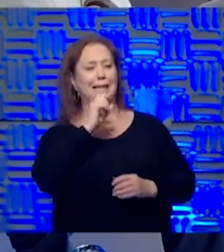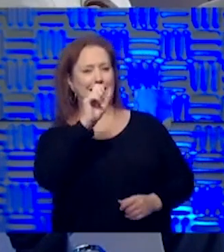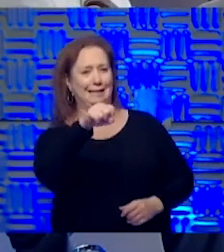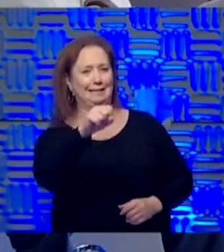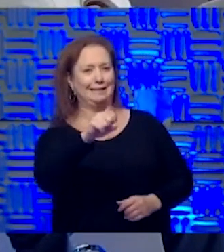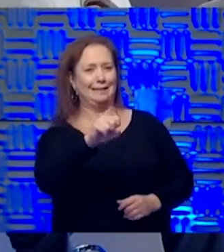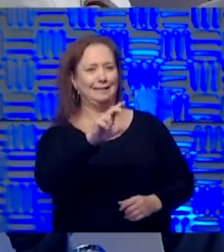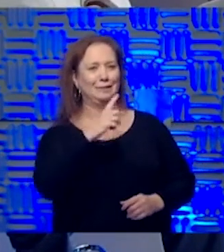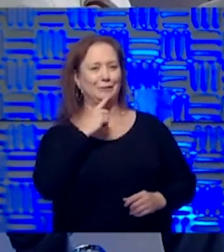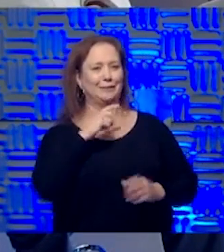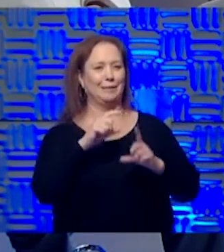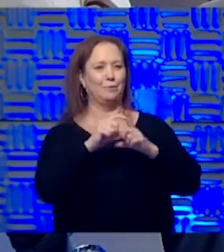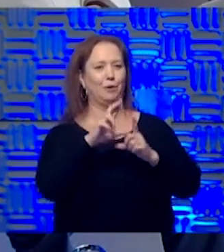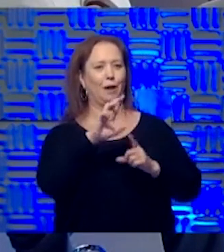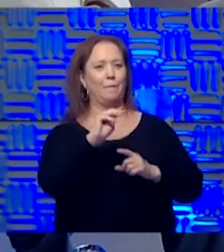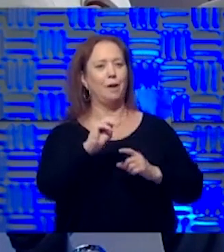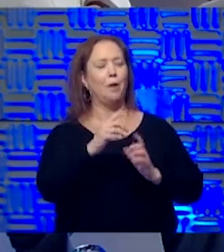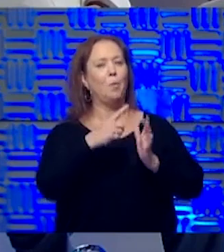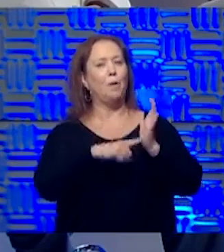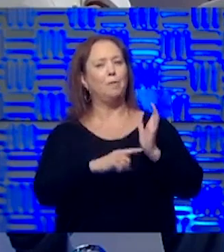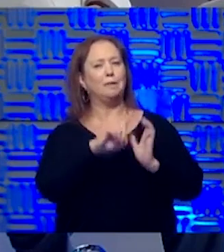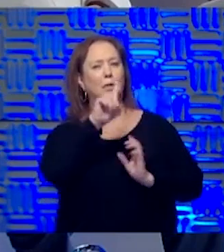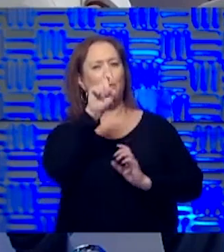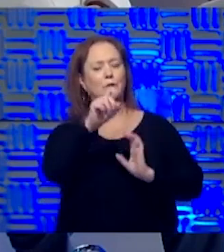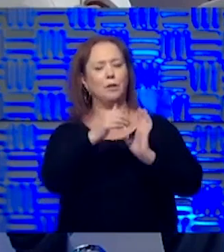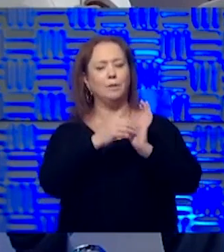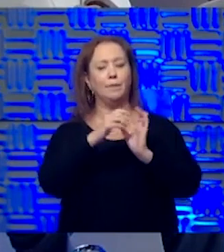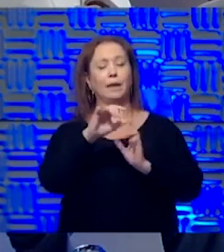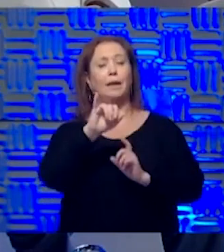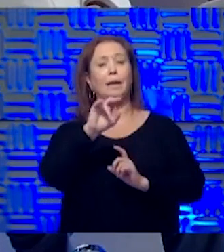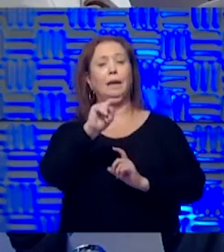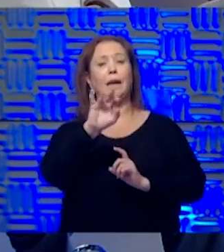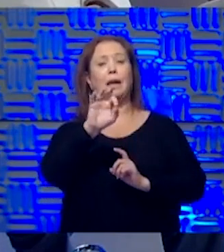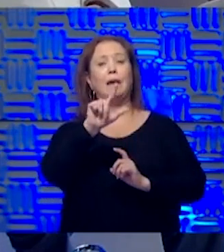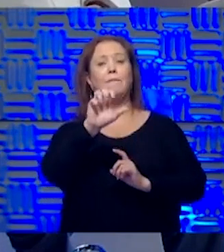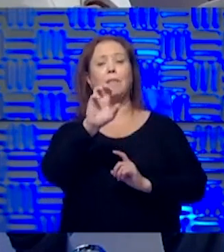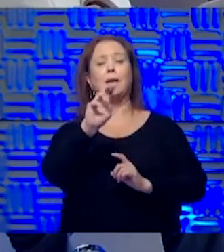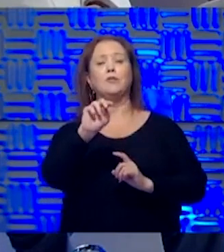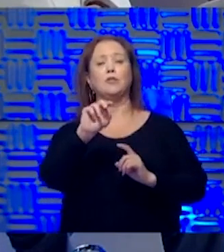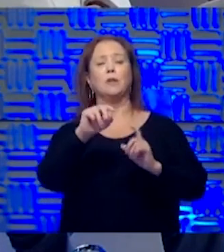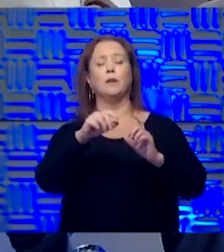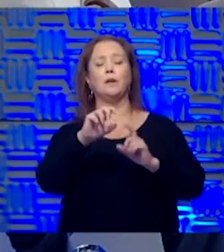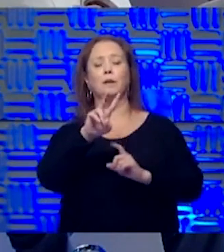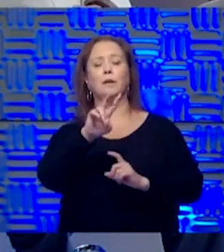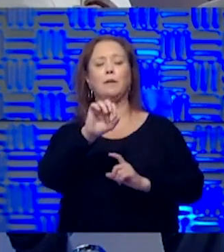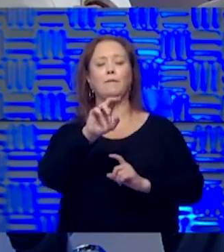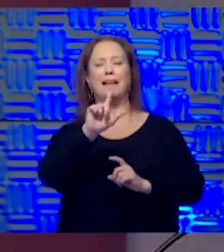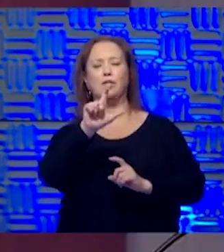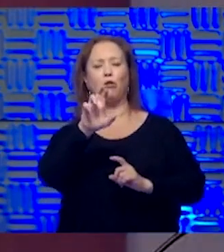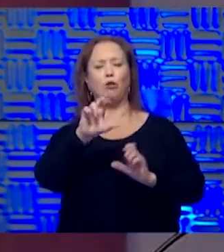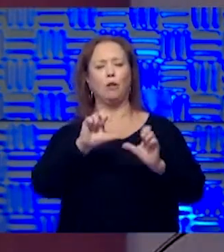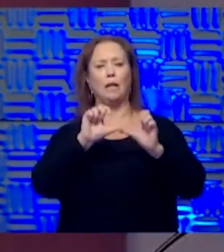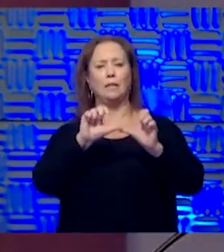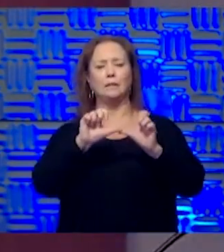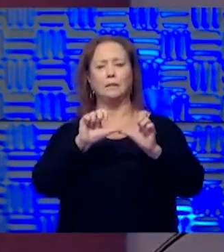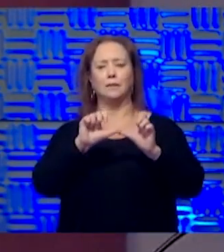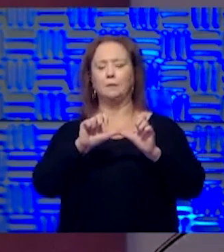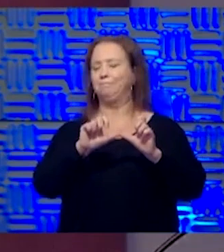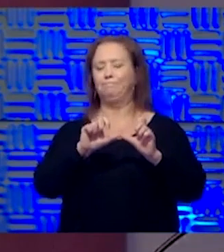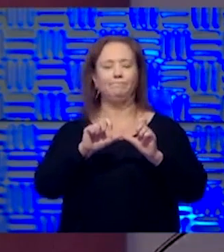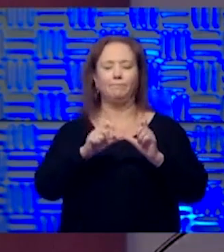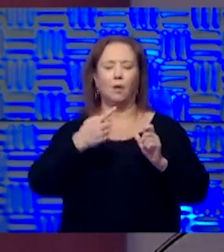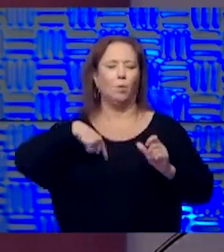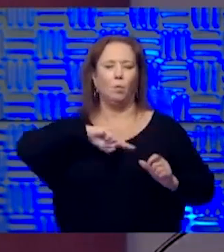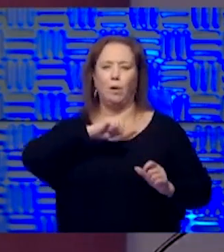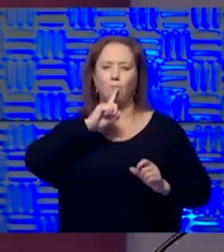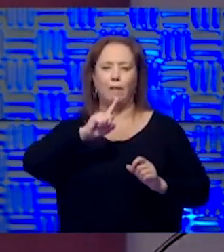that's it. Could you repeat the question again? Yeah, inflammation. How long does the vascular or other inflammation last? I don't think anybody really knows how long